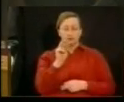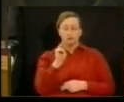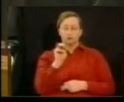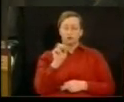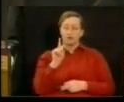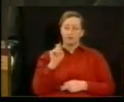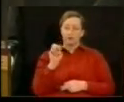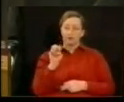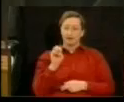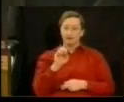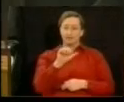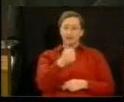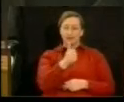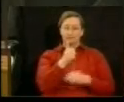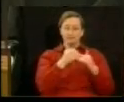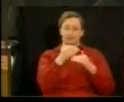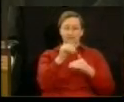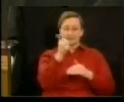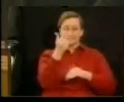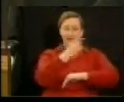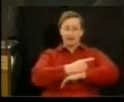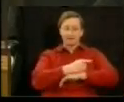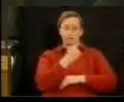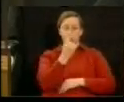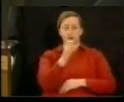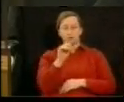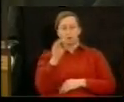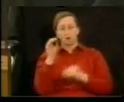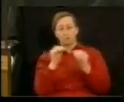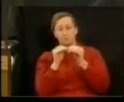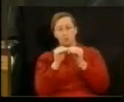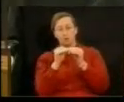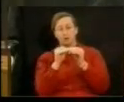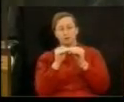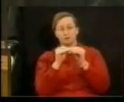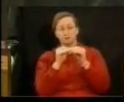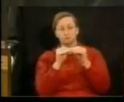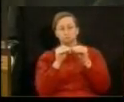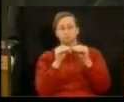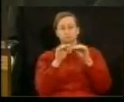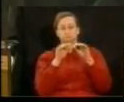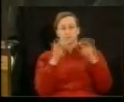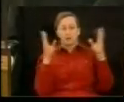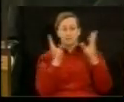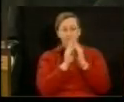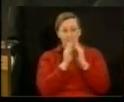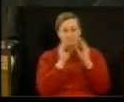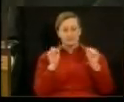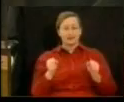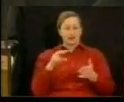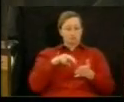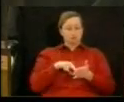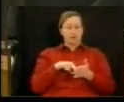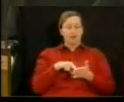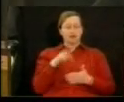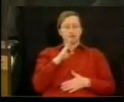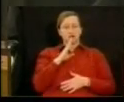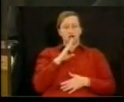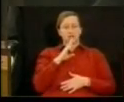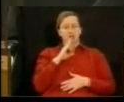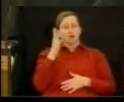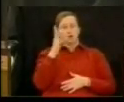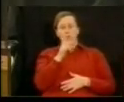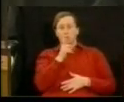days, the Commission would hold 1 or more public forums where people could stand up and speak about who they are, why they want the job, and